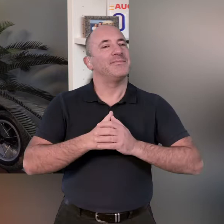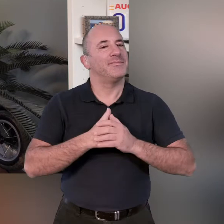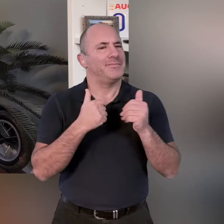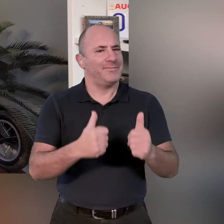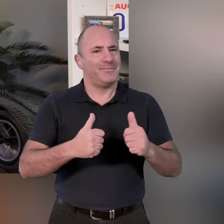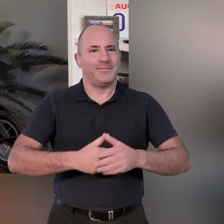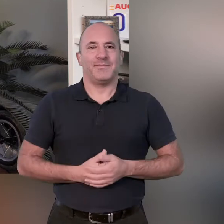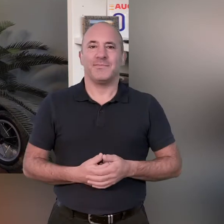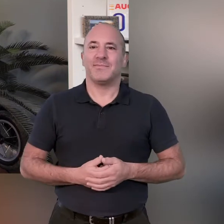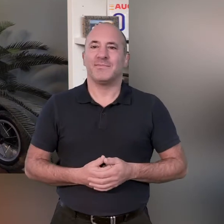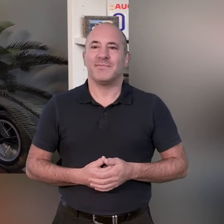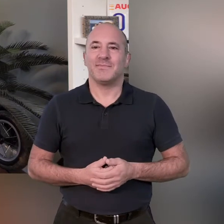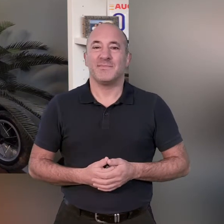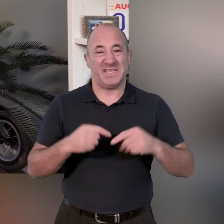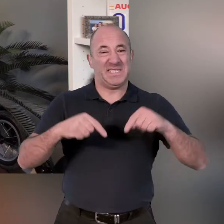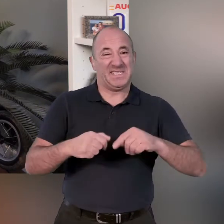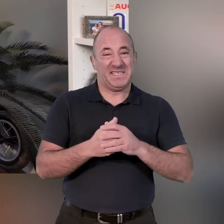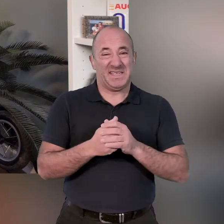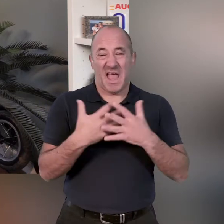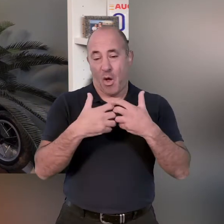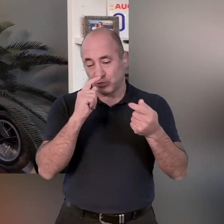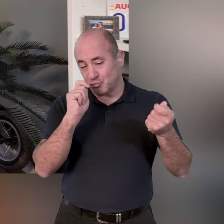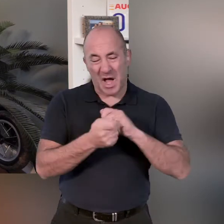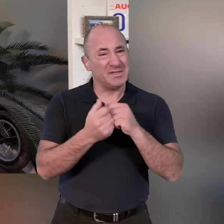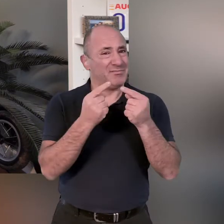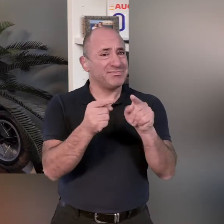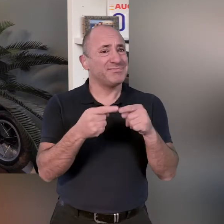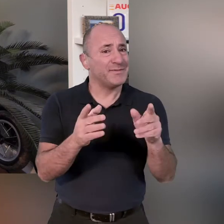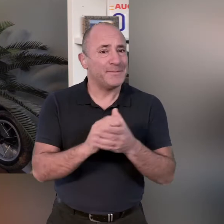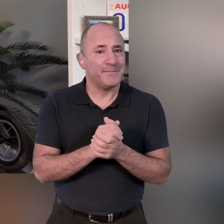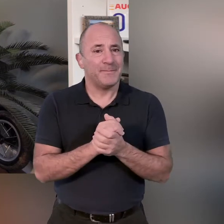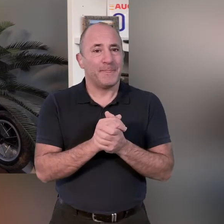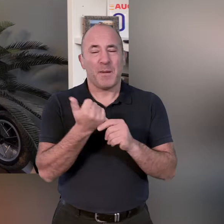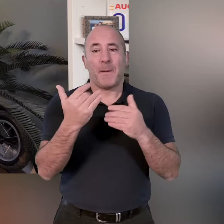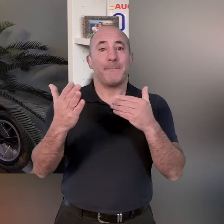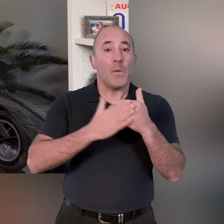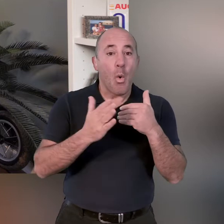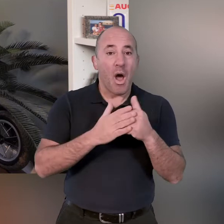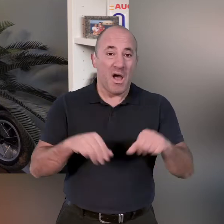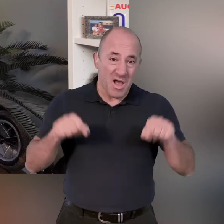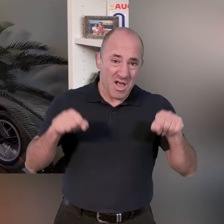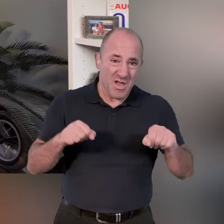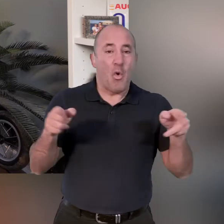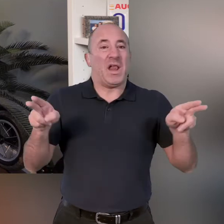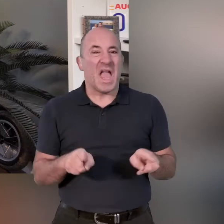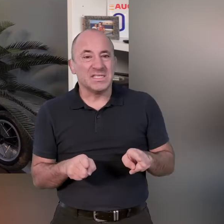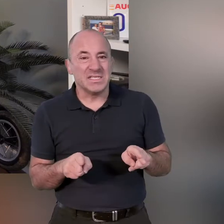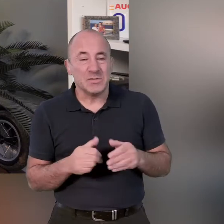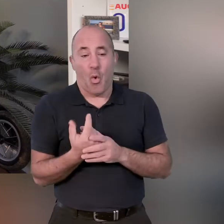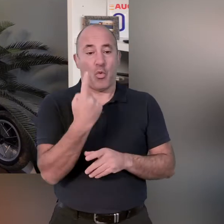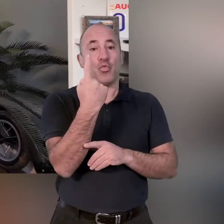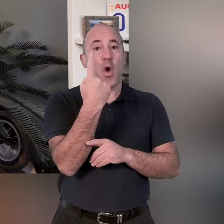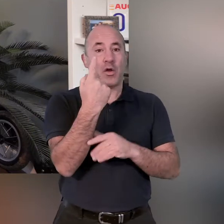10. Excellent. And then with this, there's ways you can make the set different. So you can do more sets, or less sets.